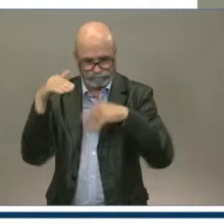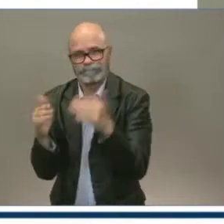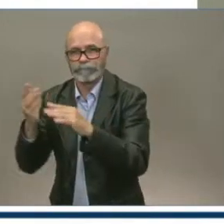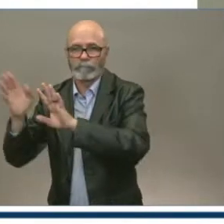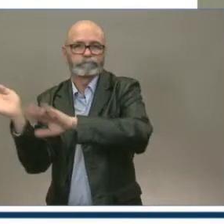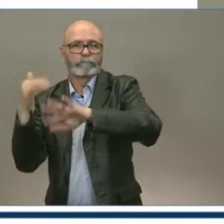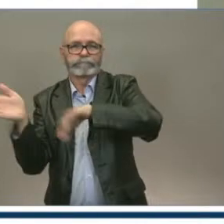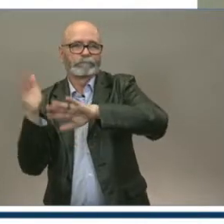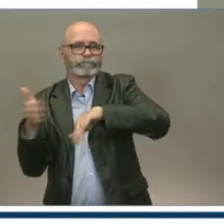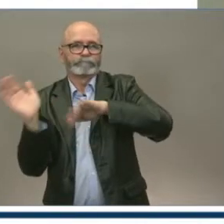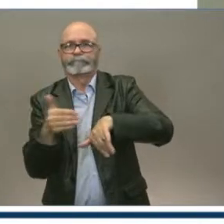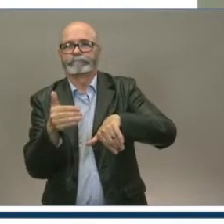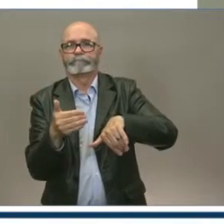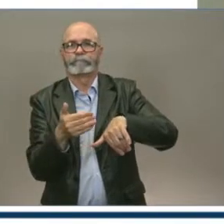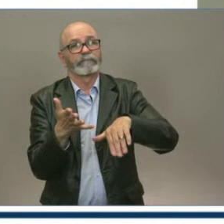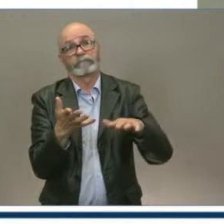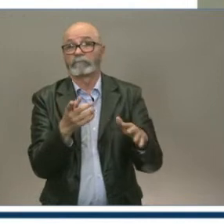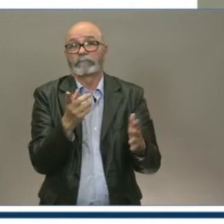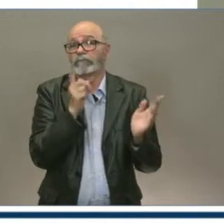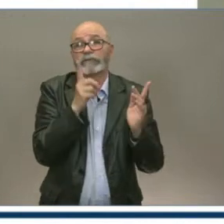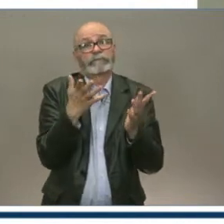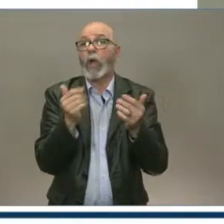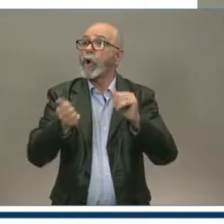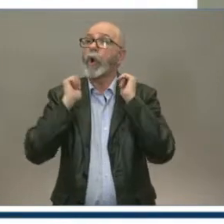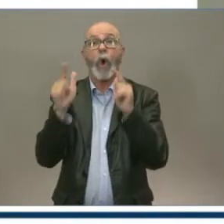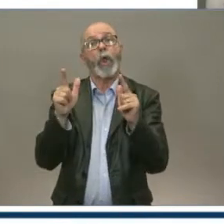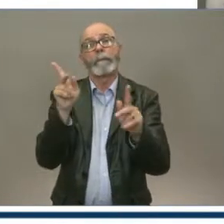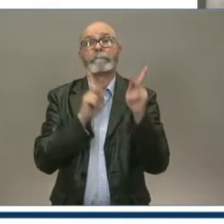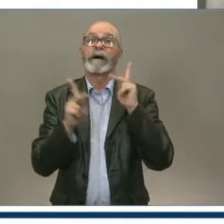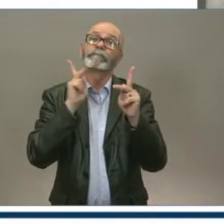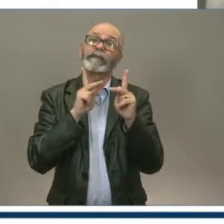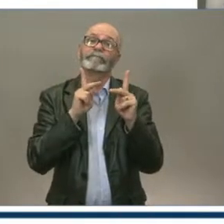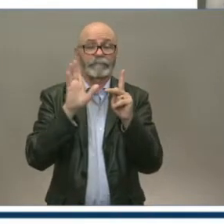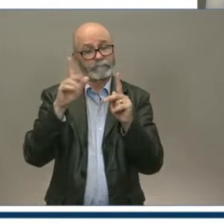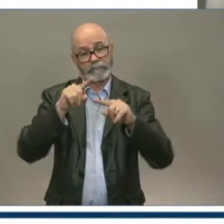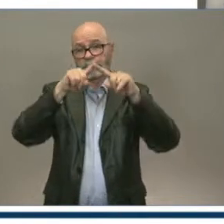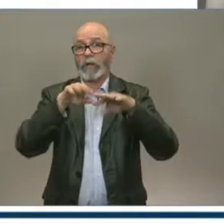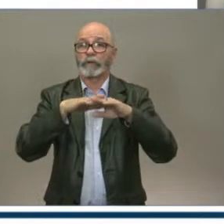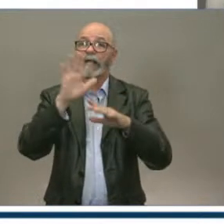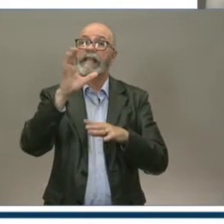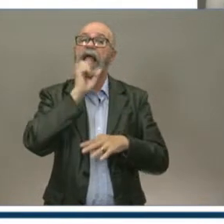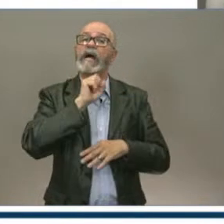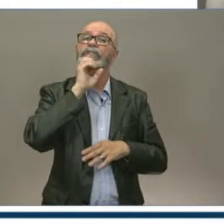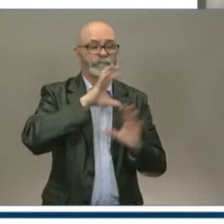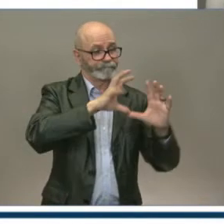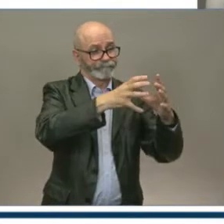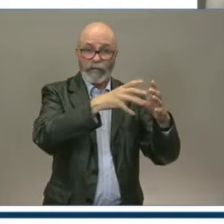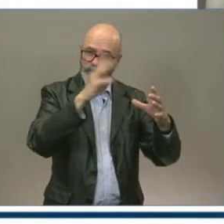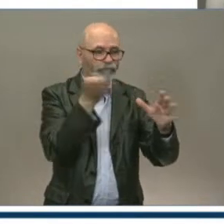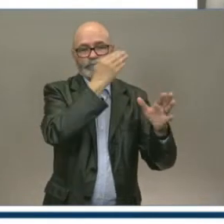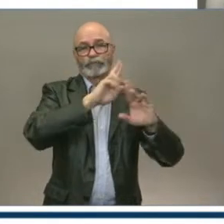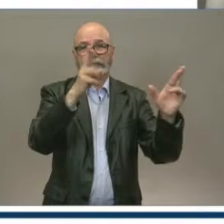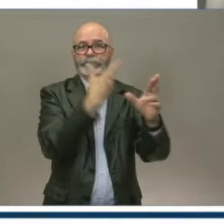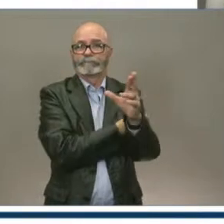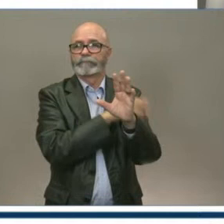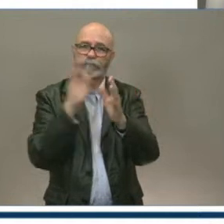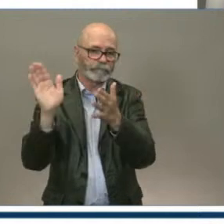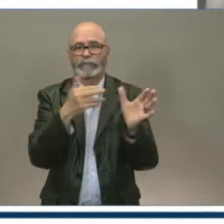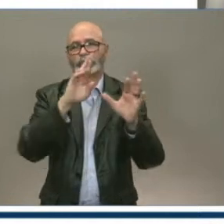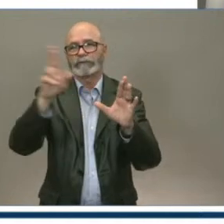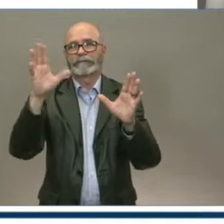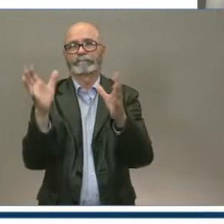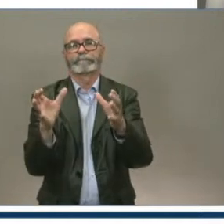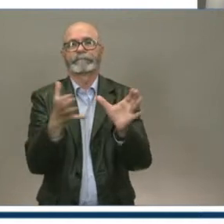everybody simply through an age-based approach. Go ahead with your follow-up, Sean. All right, appreciate you clearing that up because I was a little